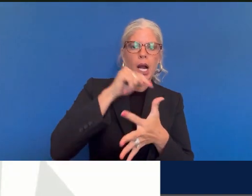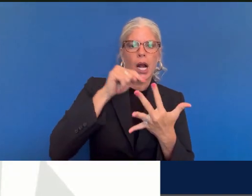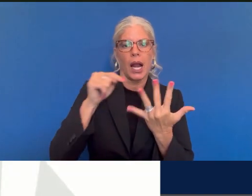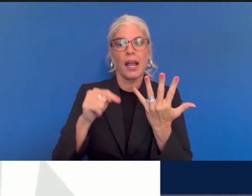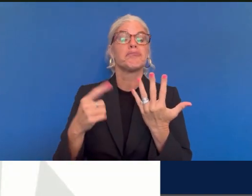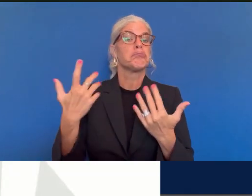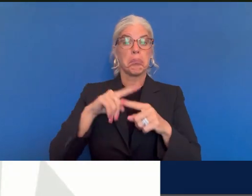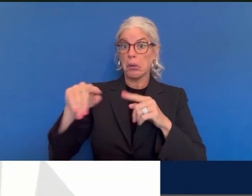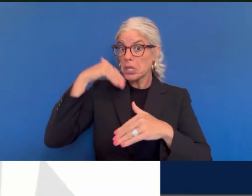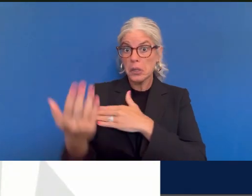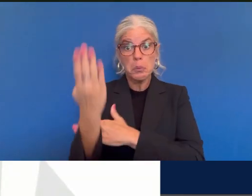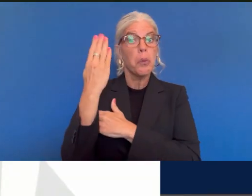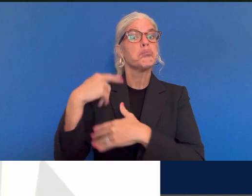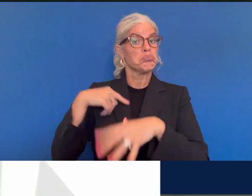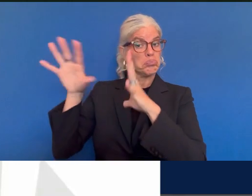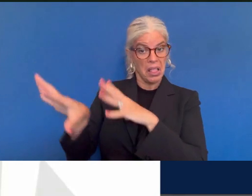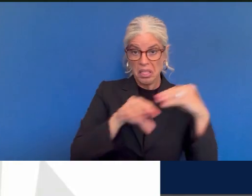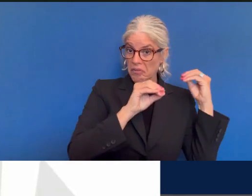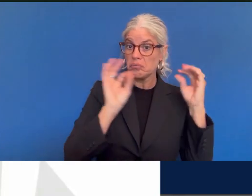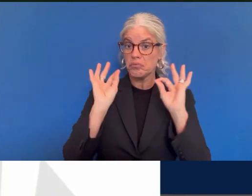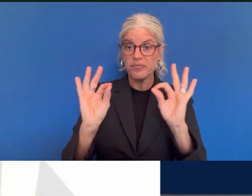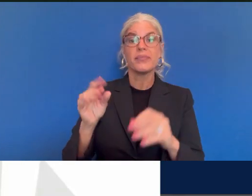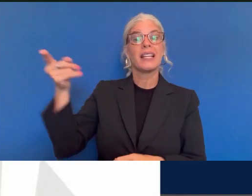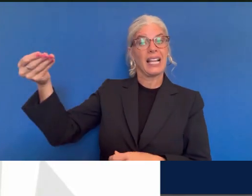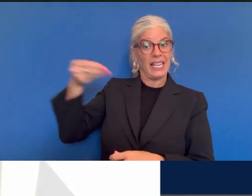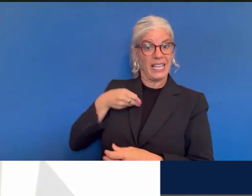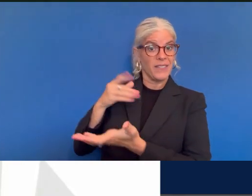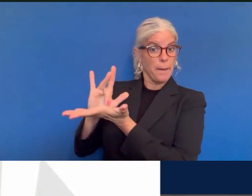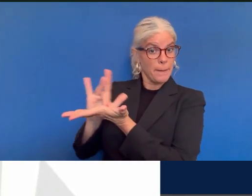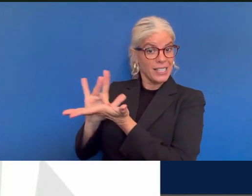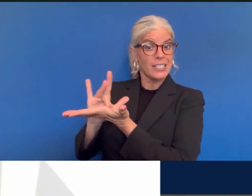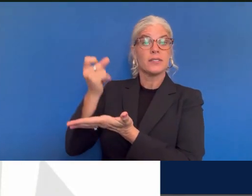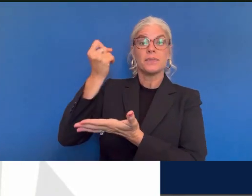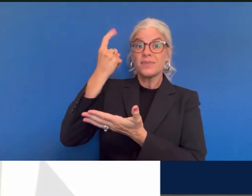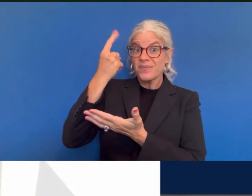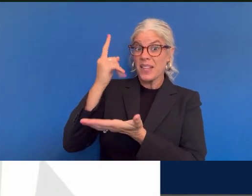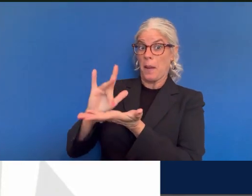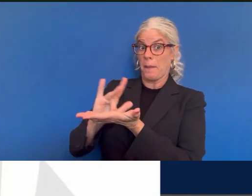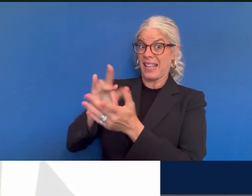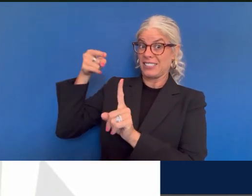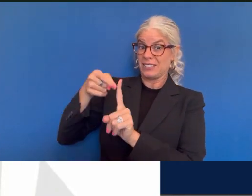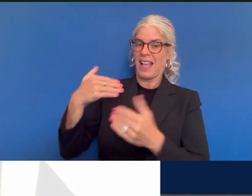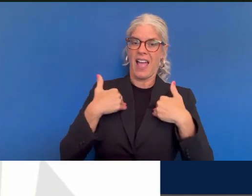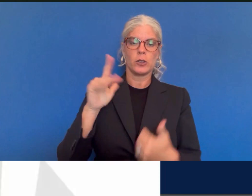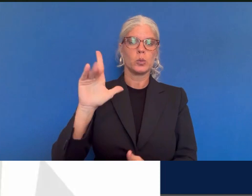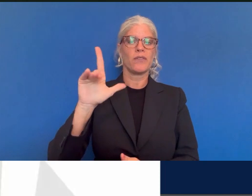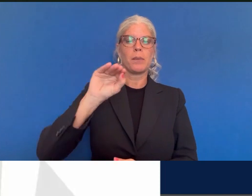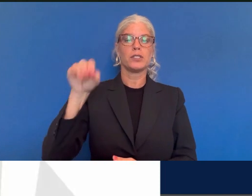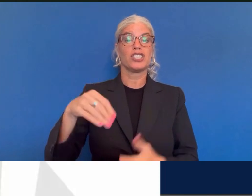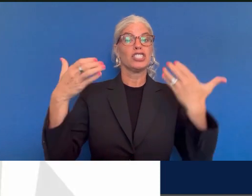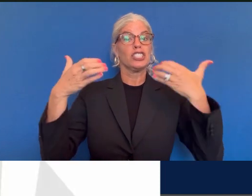a 25% chance that I would have a recurrence, and the medication would only reduce that